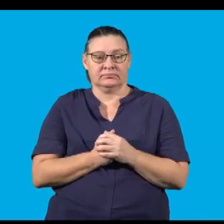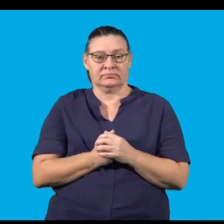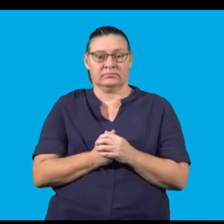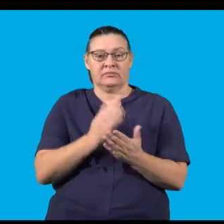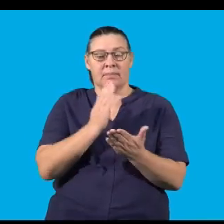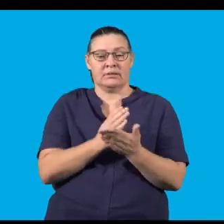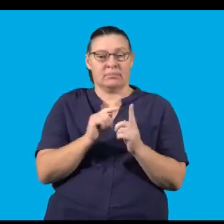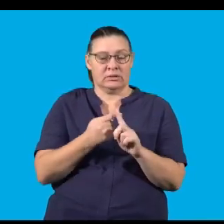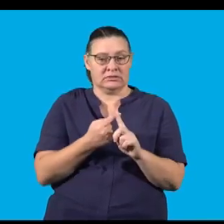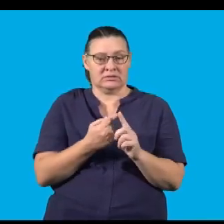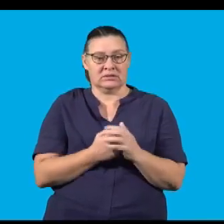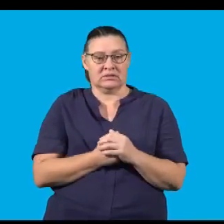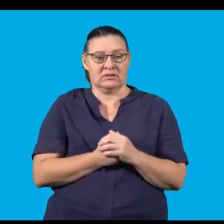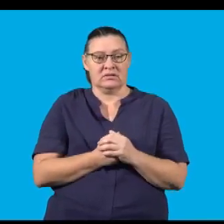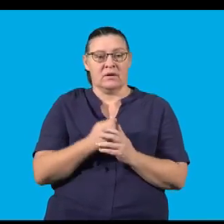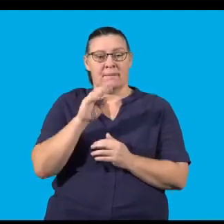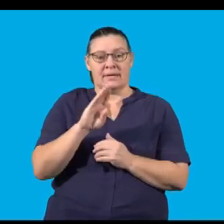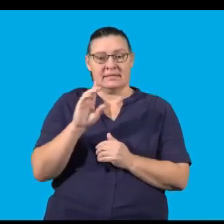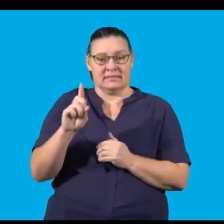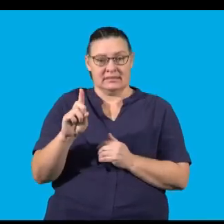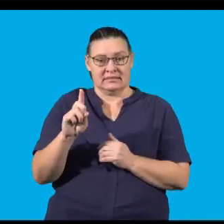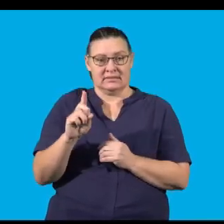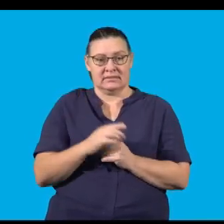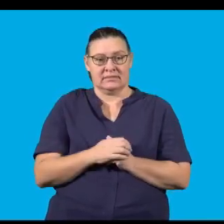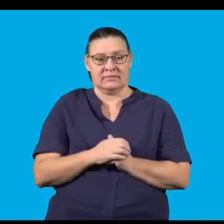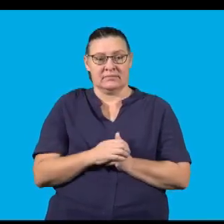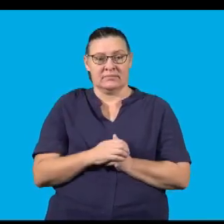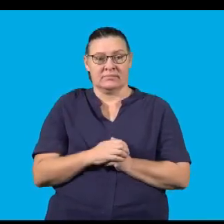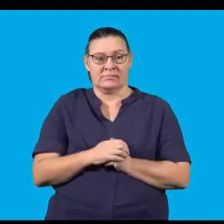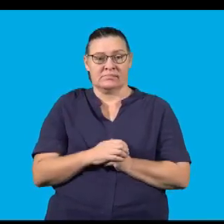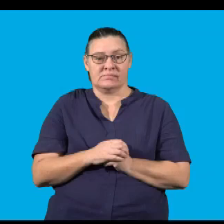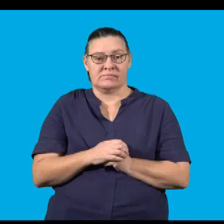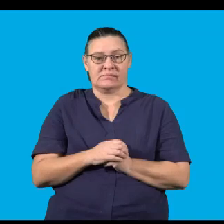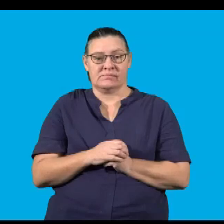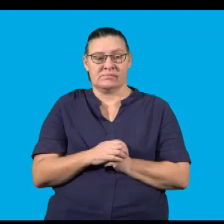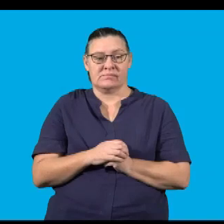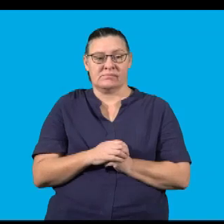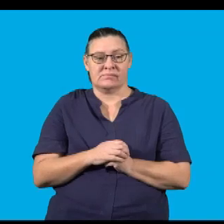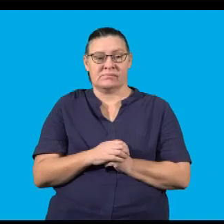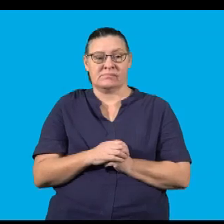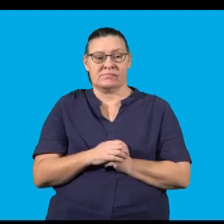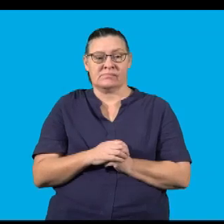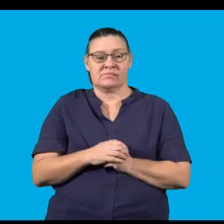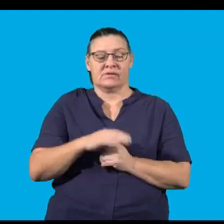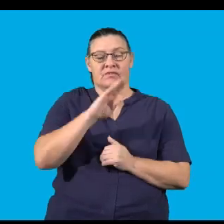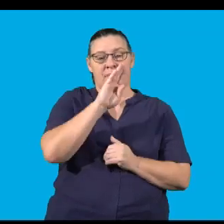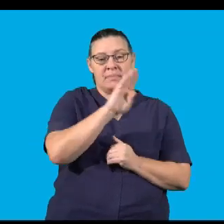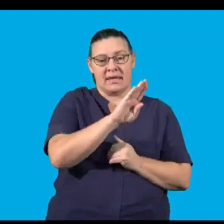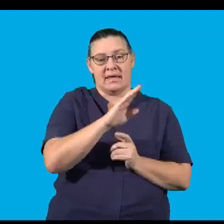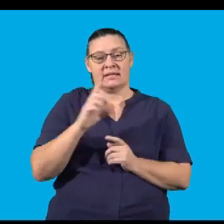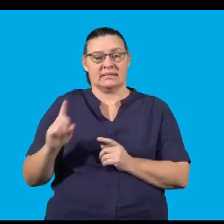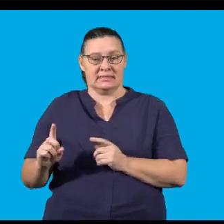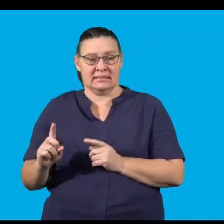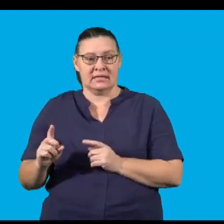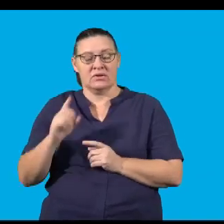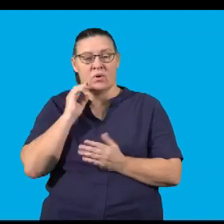lies on the line. So the midpoint of BD, we use the coordinates of B and D,